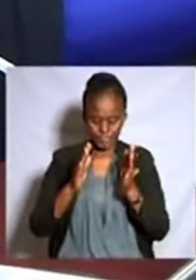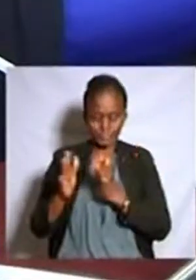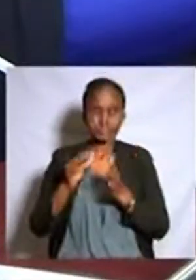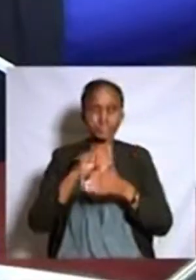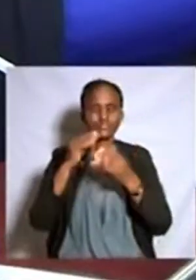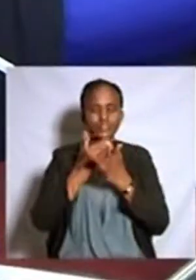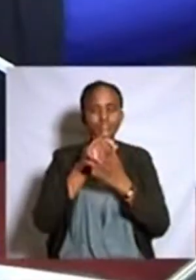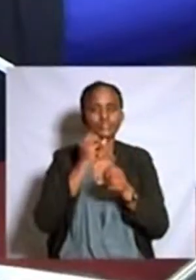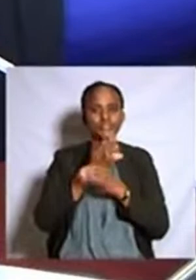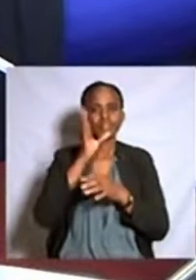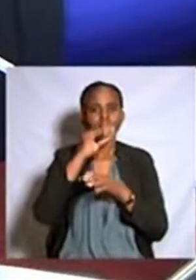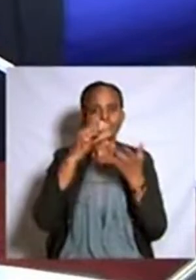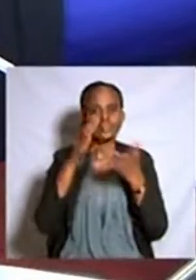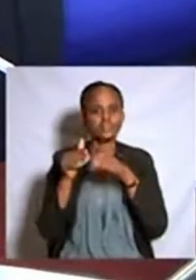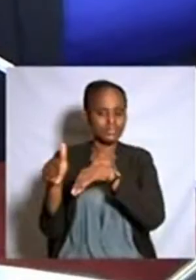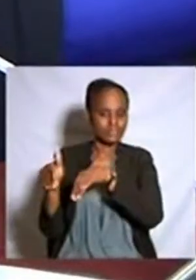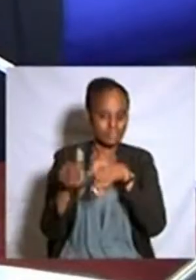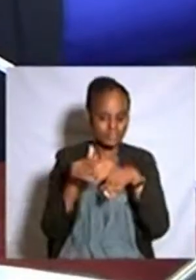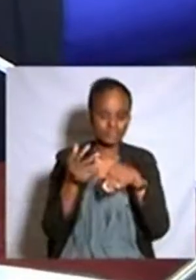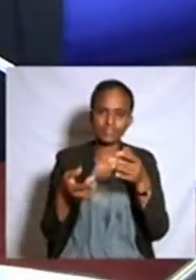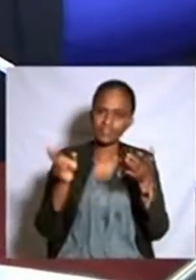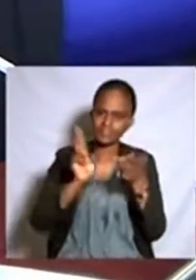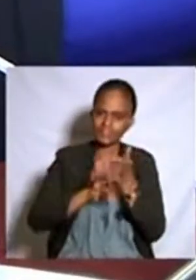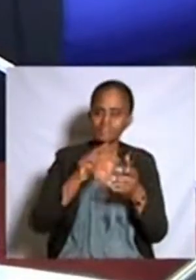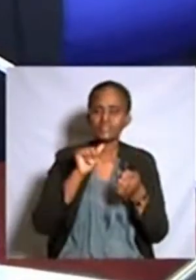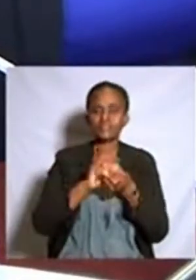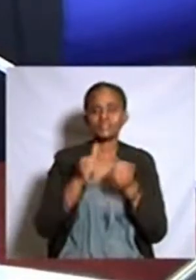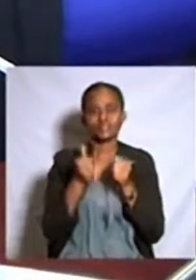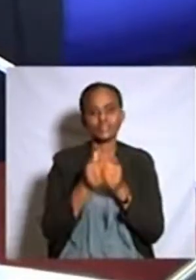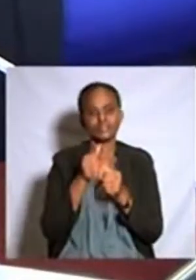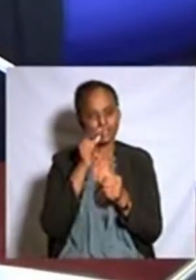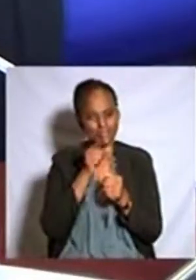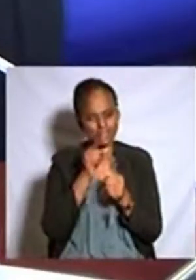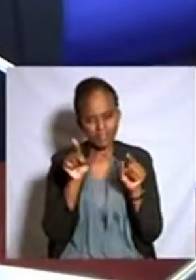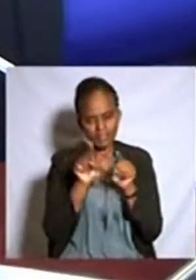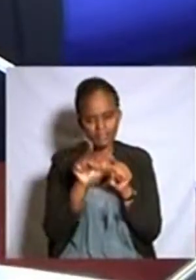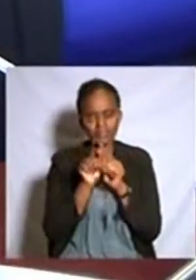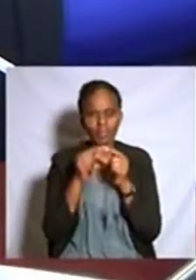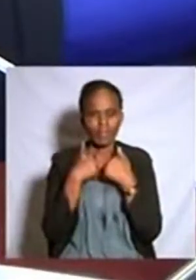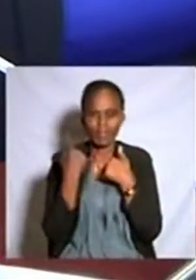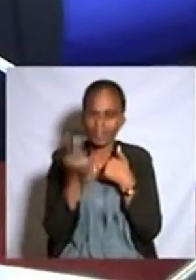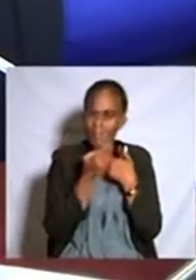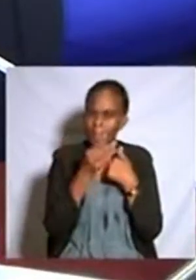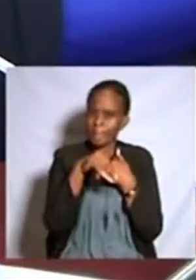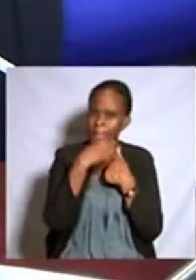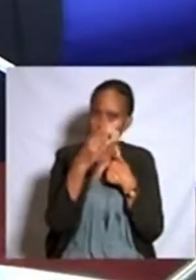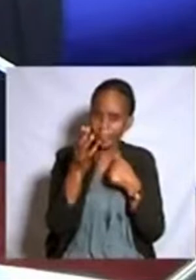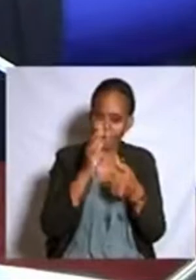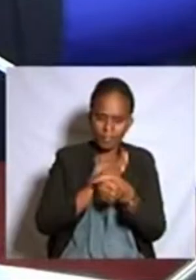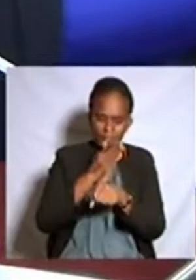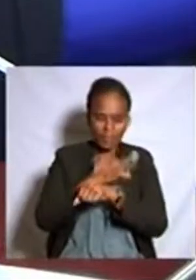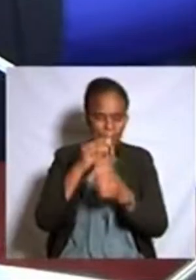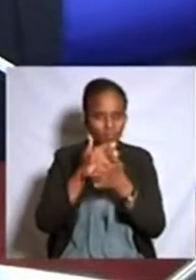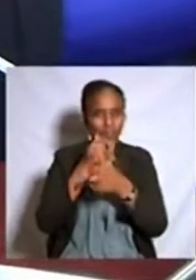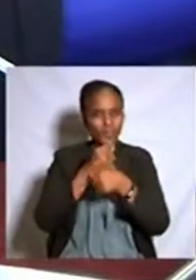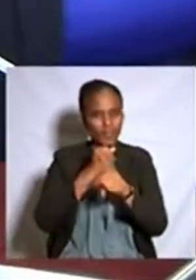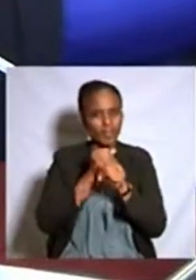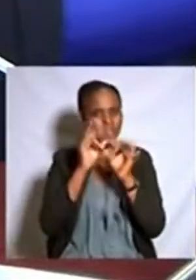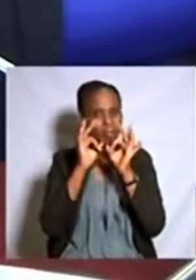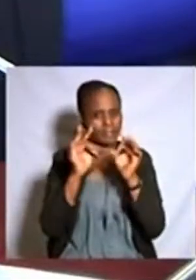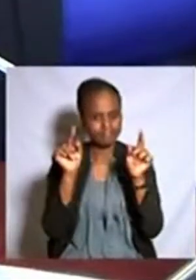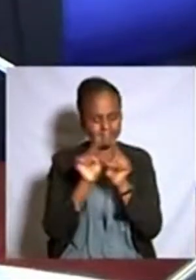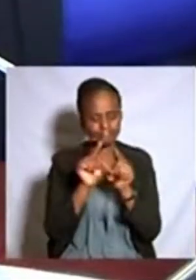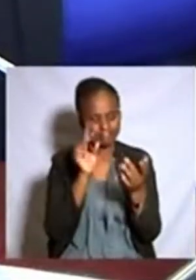in place to avoid recurrence of the query. Mortgages are only disbursed after security are perfected, and once